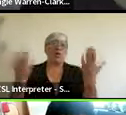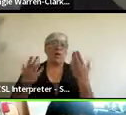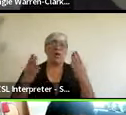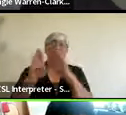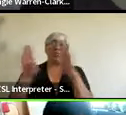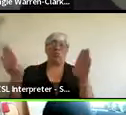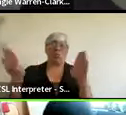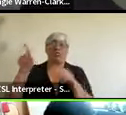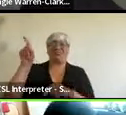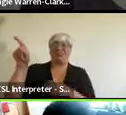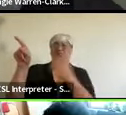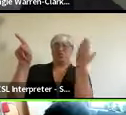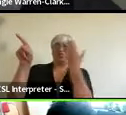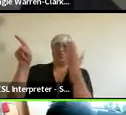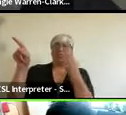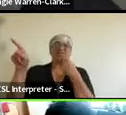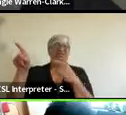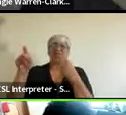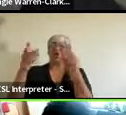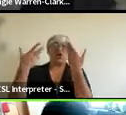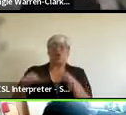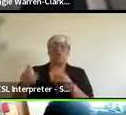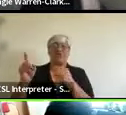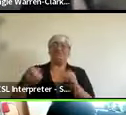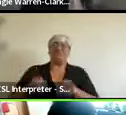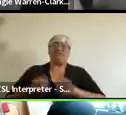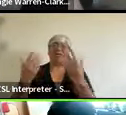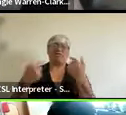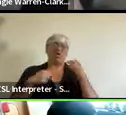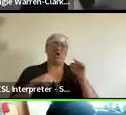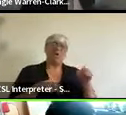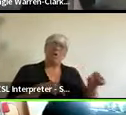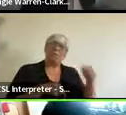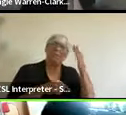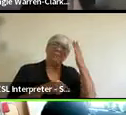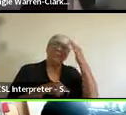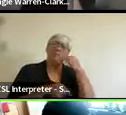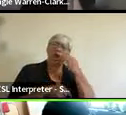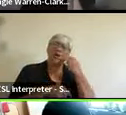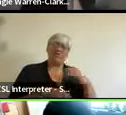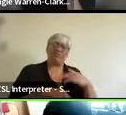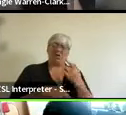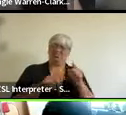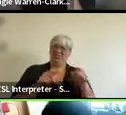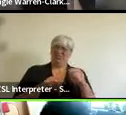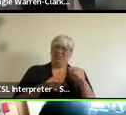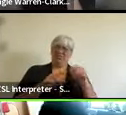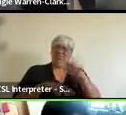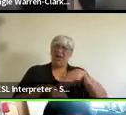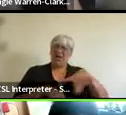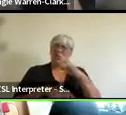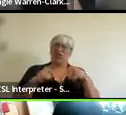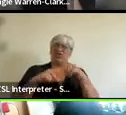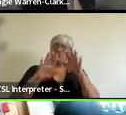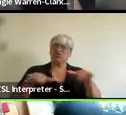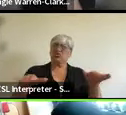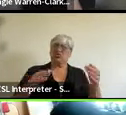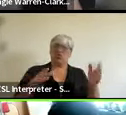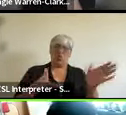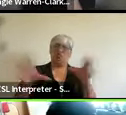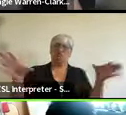a losing battle, give up. As Māori, the mother believes that whānau and child are one, therefore her child is